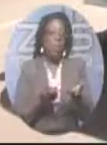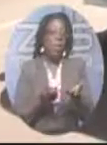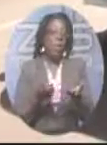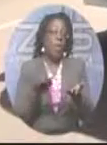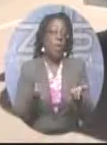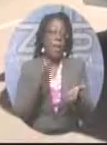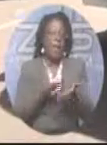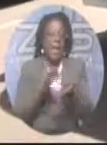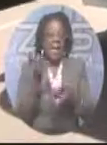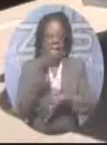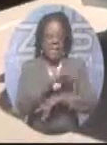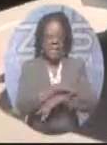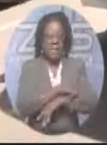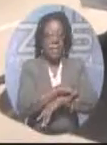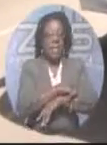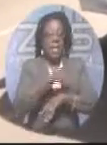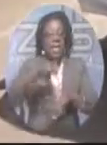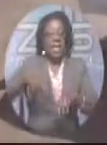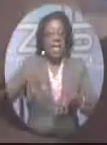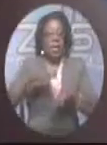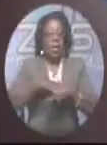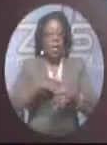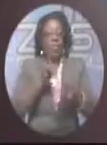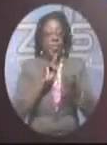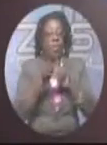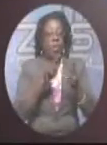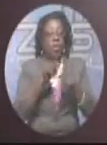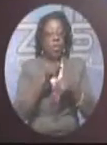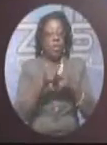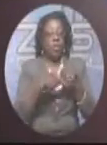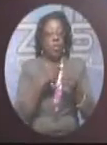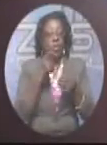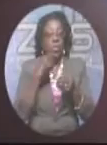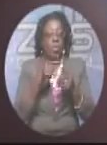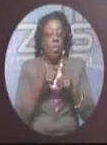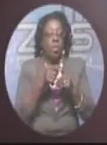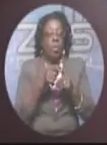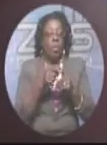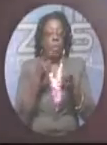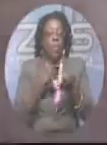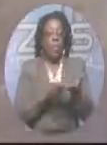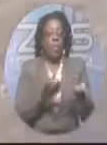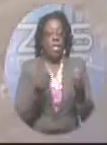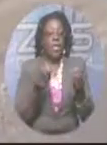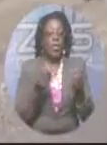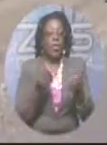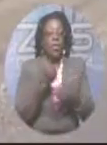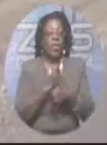day? Later in this series, we talk to the stakeholders about what we can do to